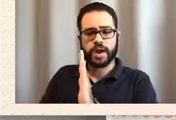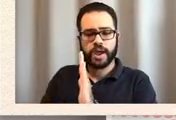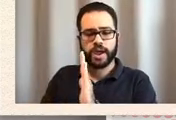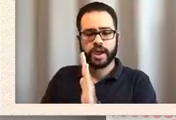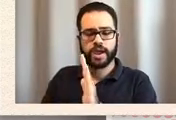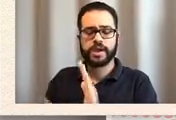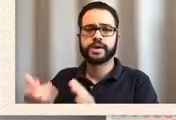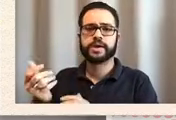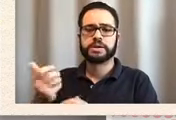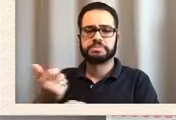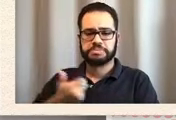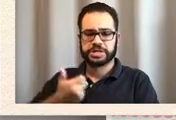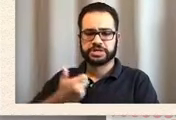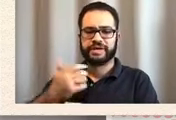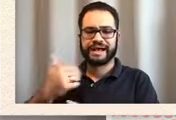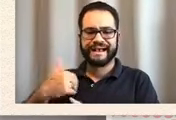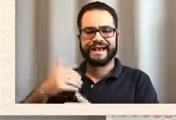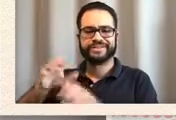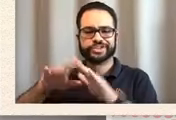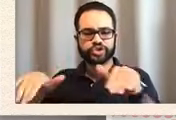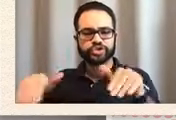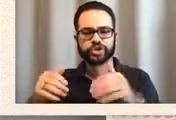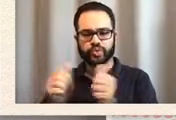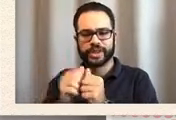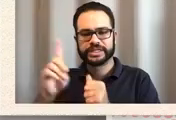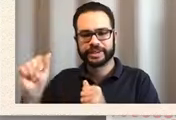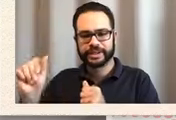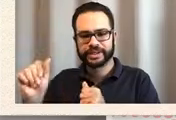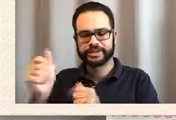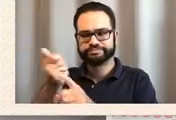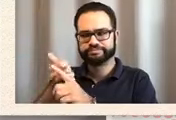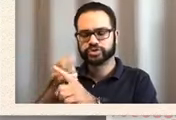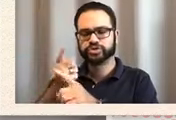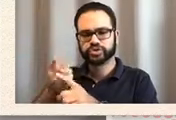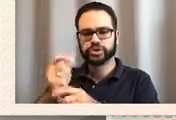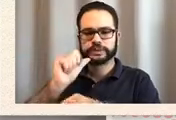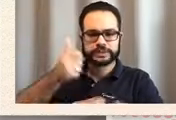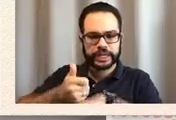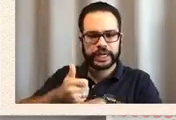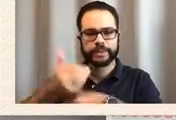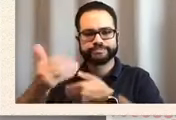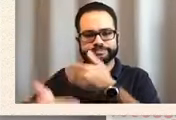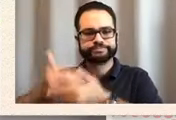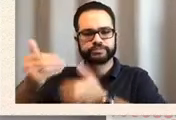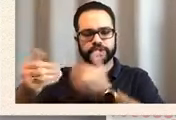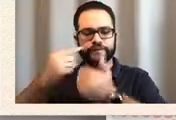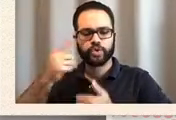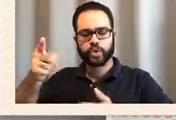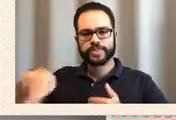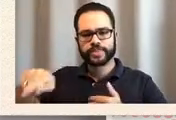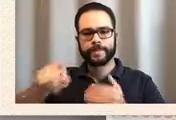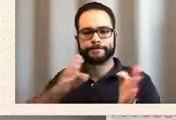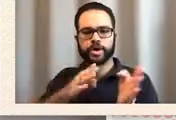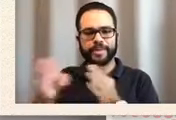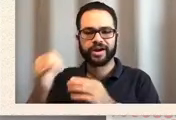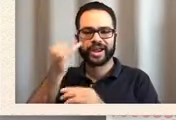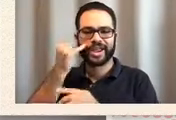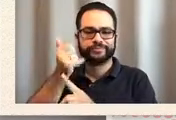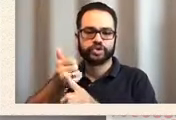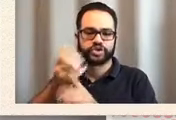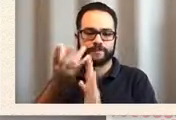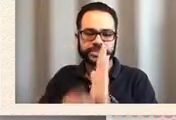child who has a disability, is you're making the necessary steps to prepare if you pass away. So life